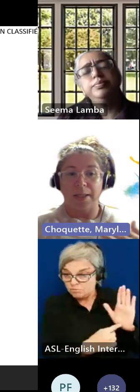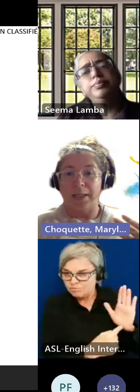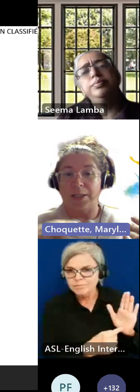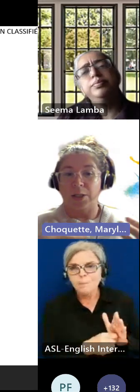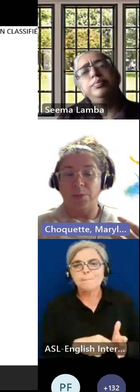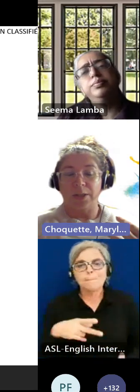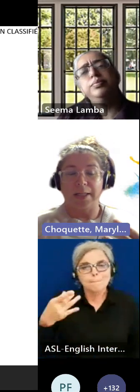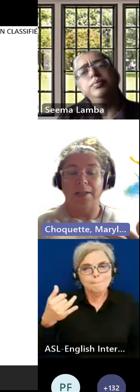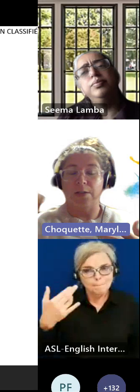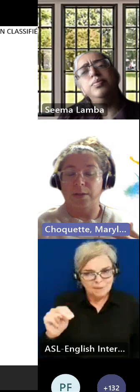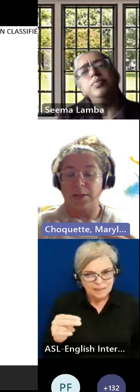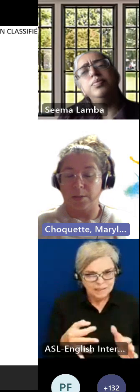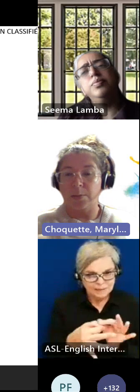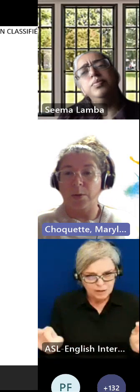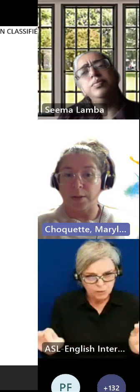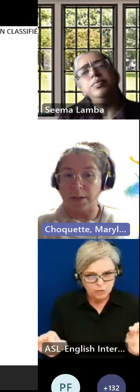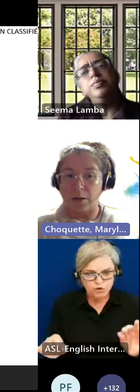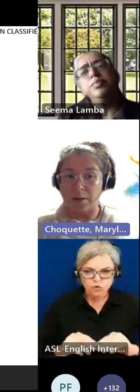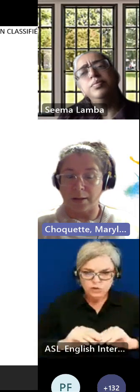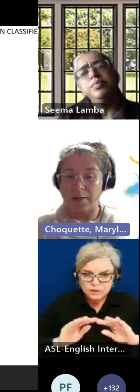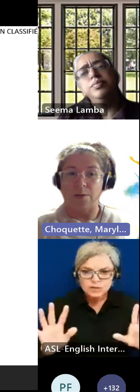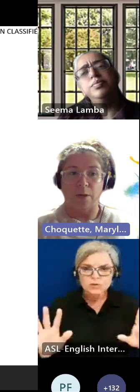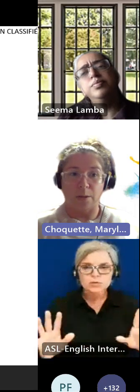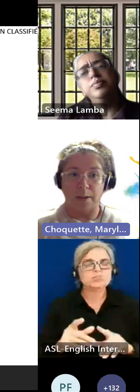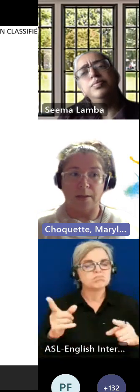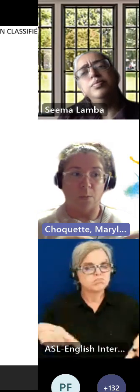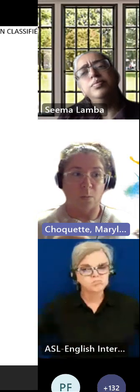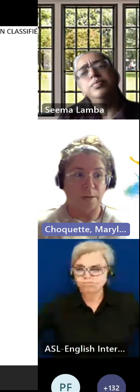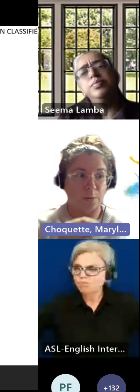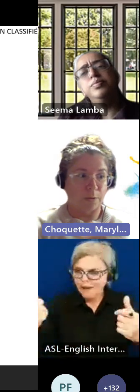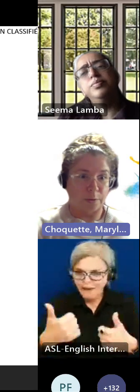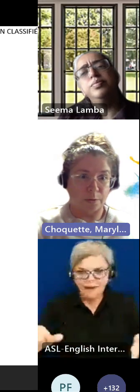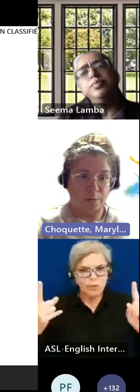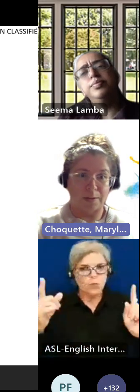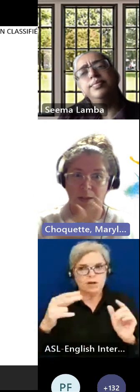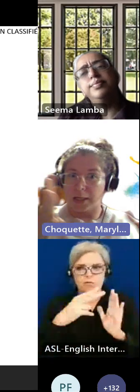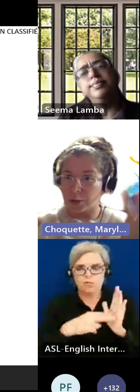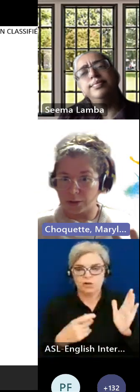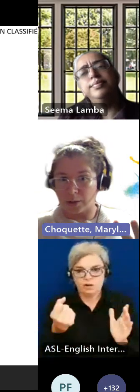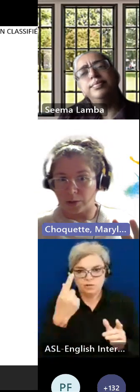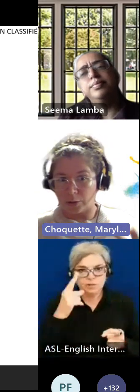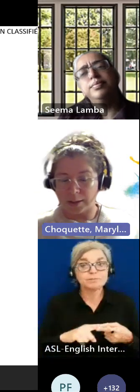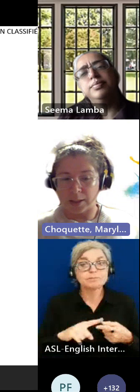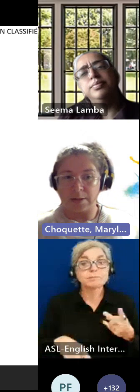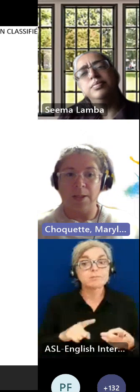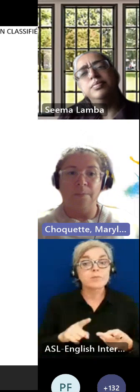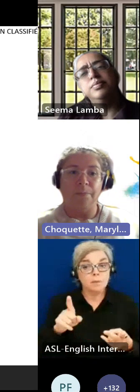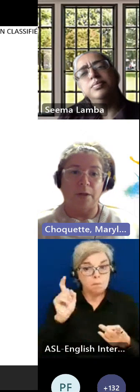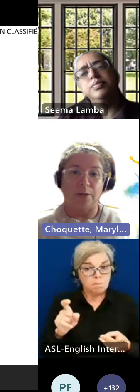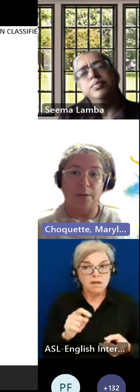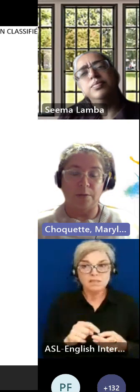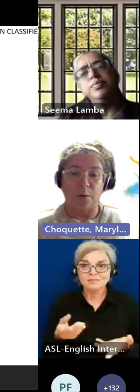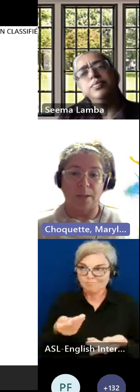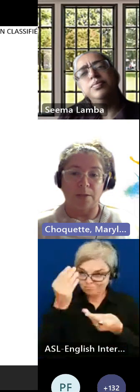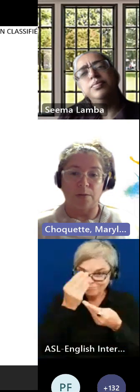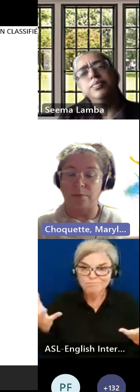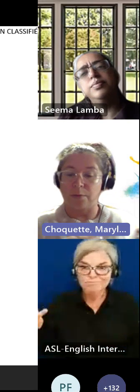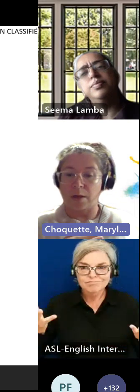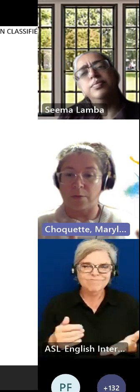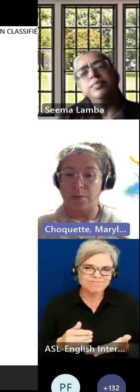to be communicated, so it needs to be posted online so anybody that wants to refer to it can actually look at it.